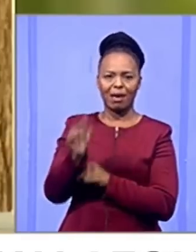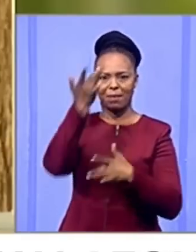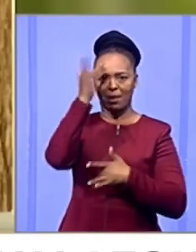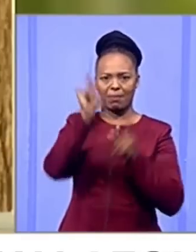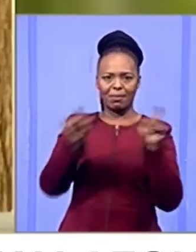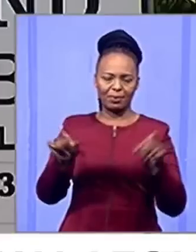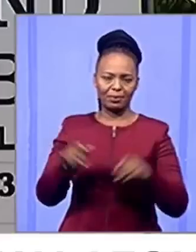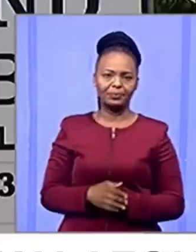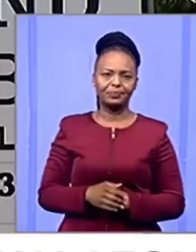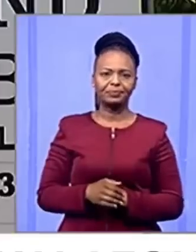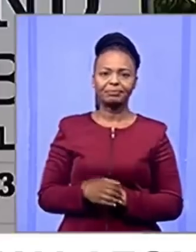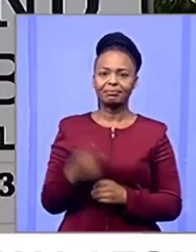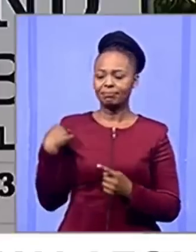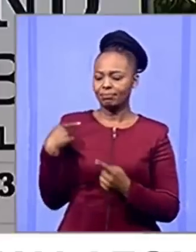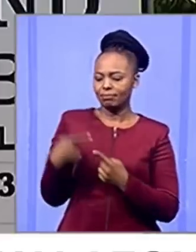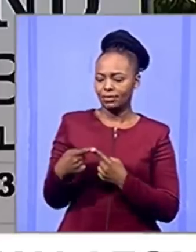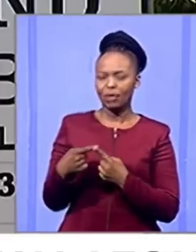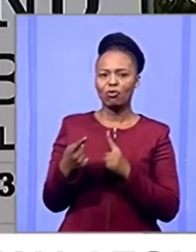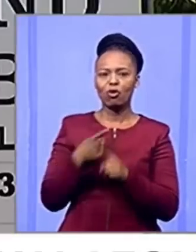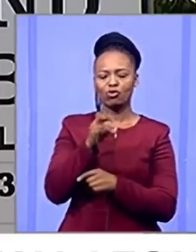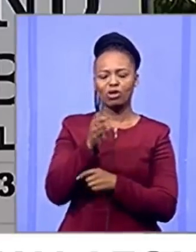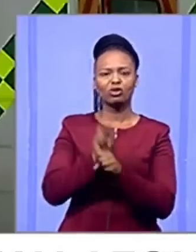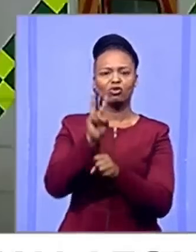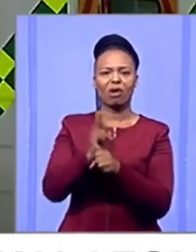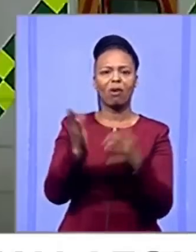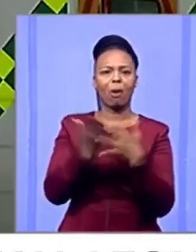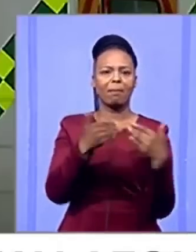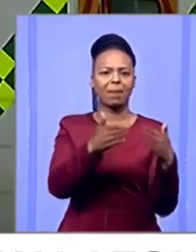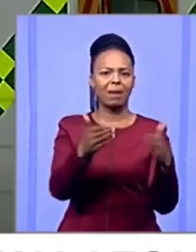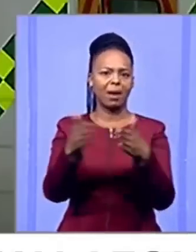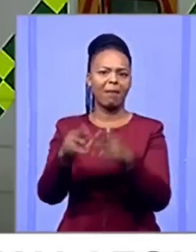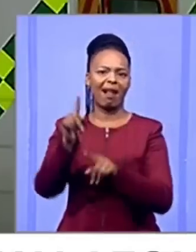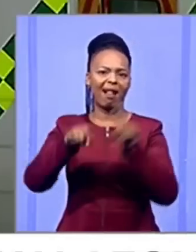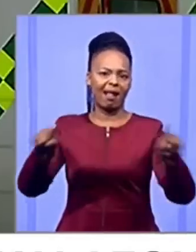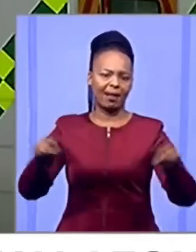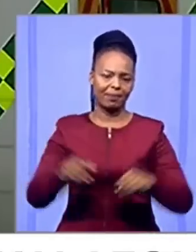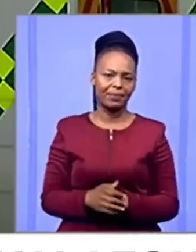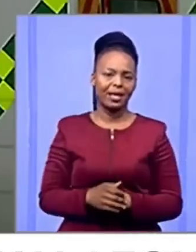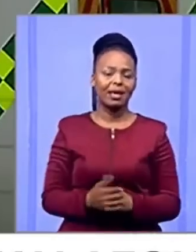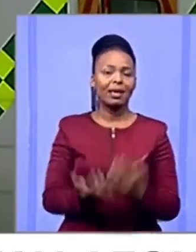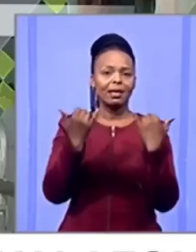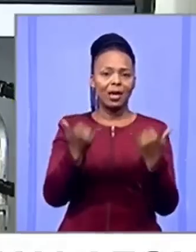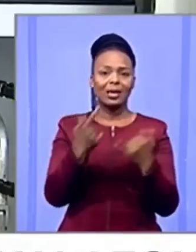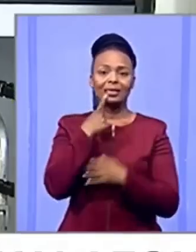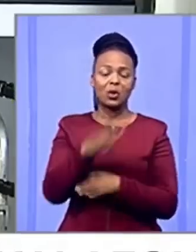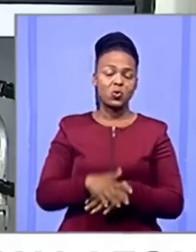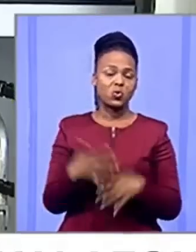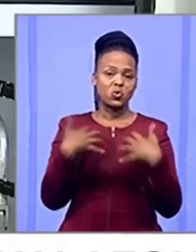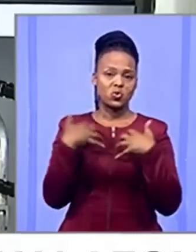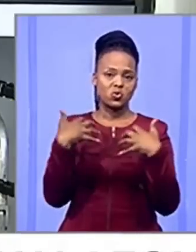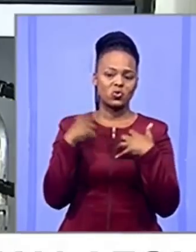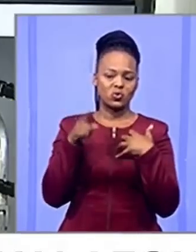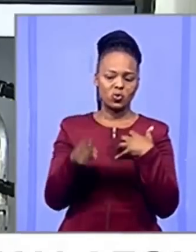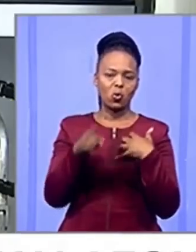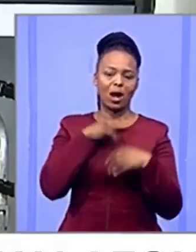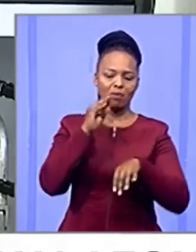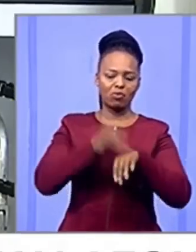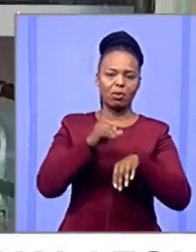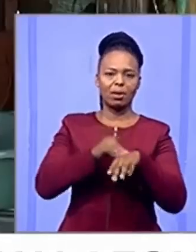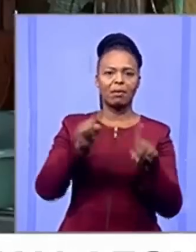to drive. Lefapha la Bophelo ka rona le dumetse ha le tobane le mathata empa le re le tla sebetsa le mafapha boemong